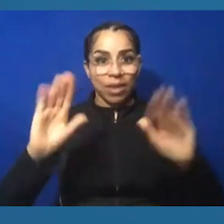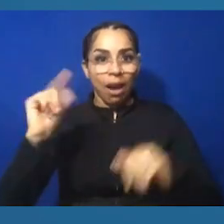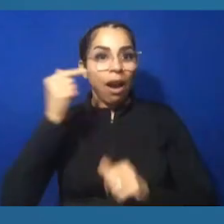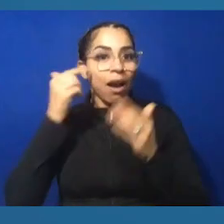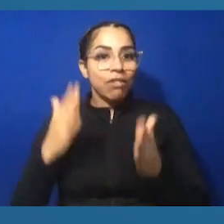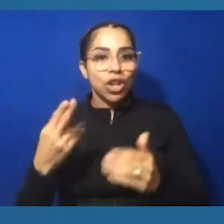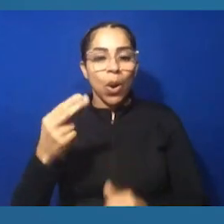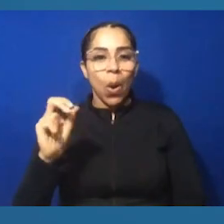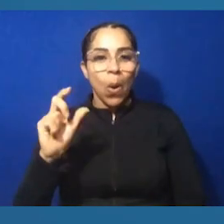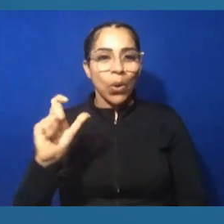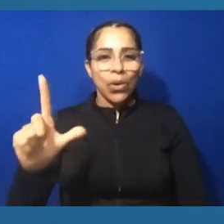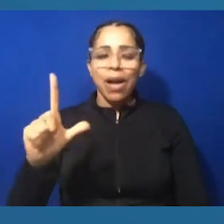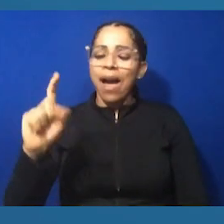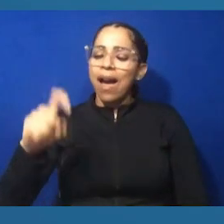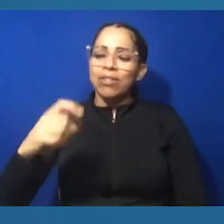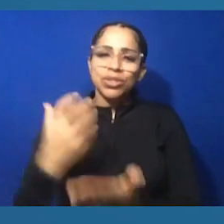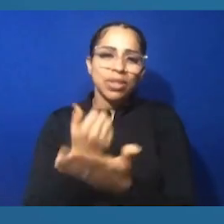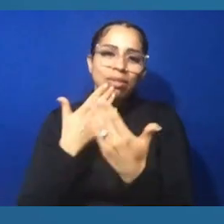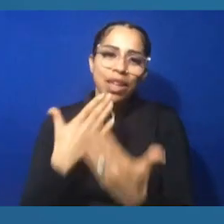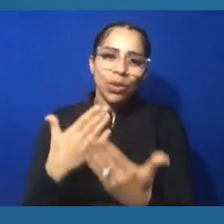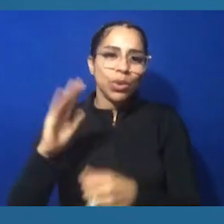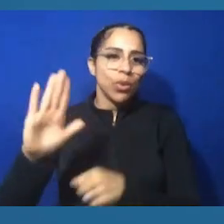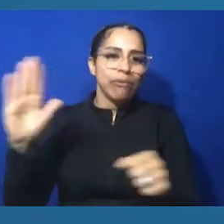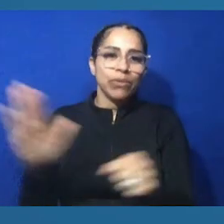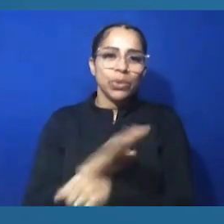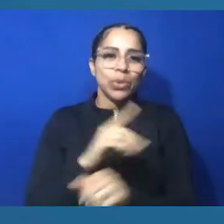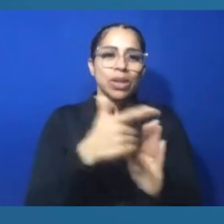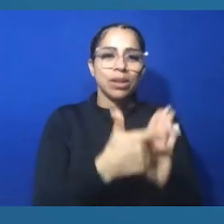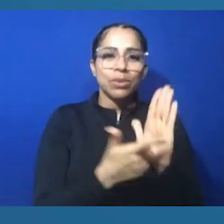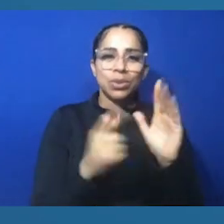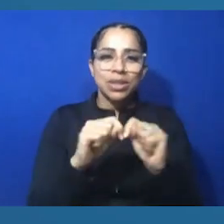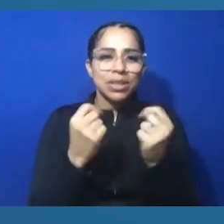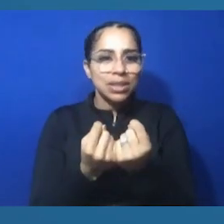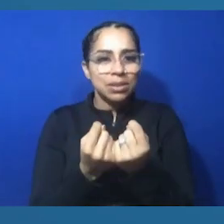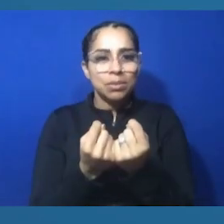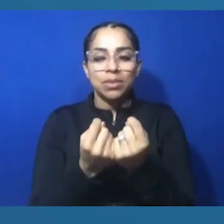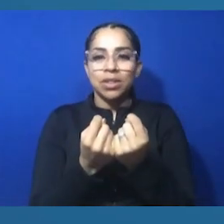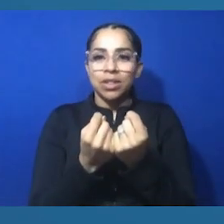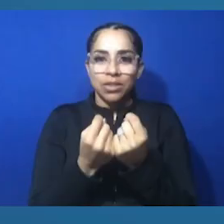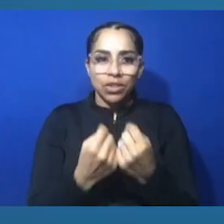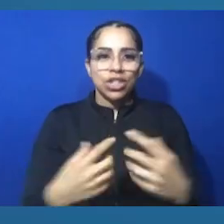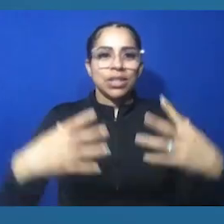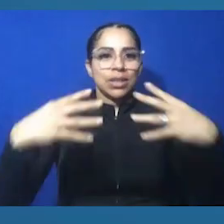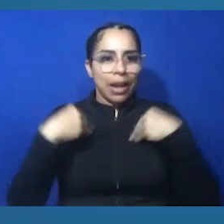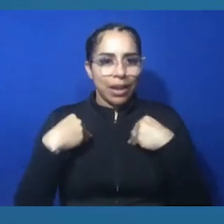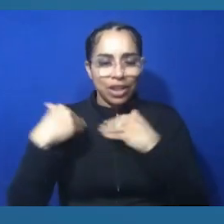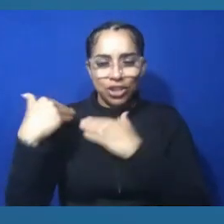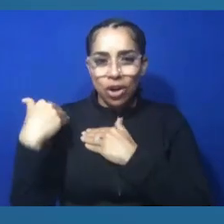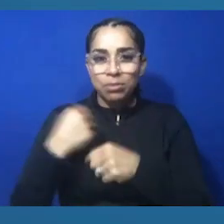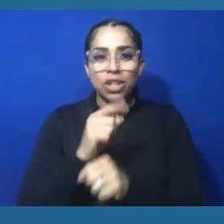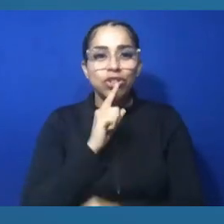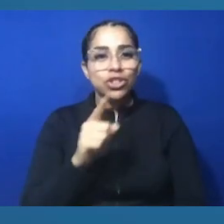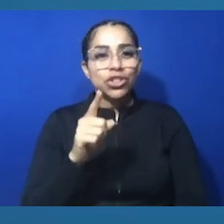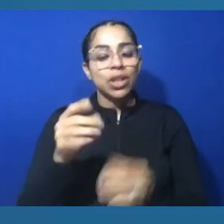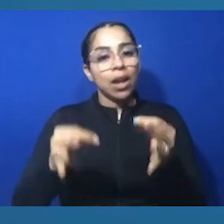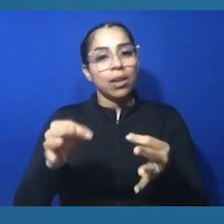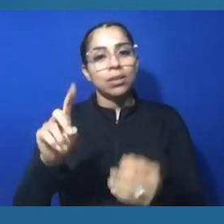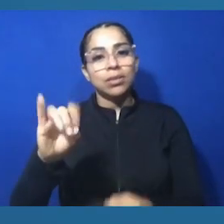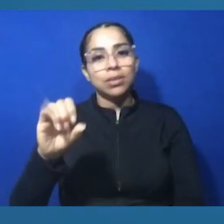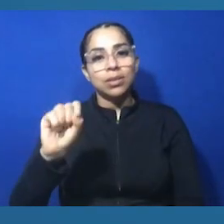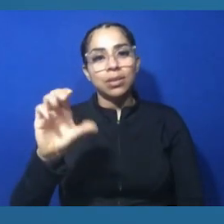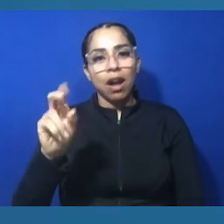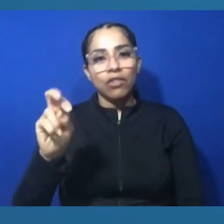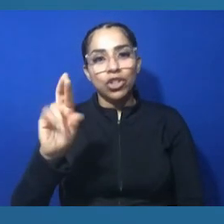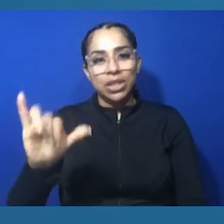your entire legal team for taking the charge to make sure that discovery was included in this